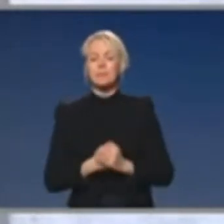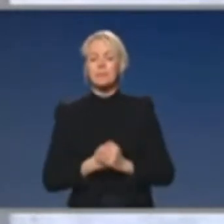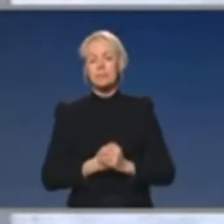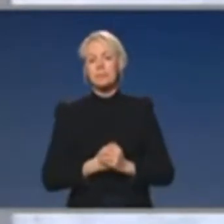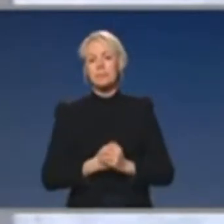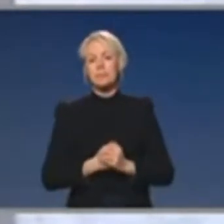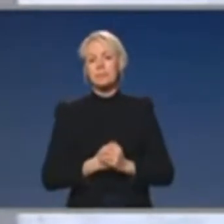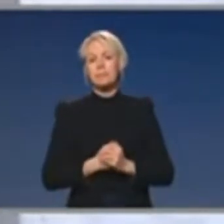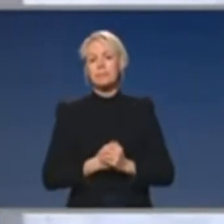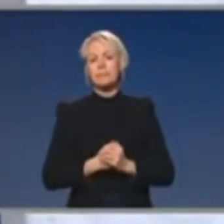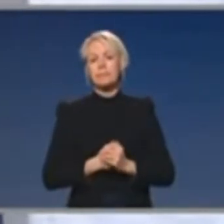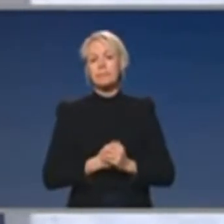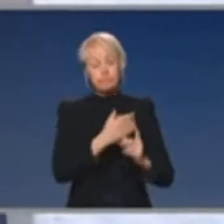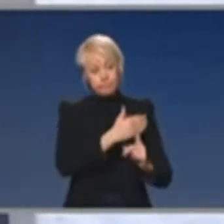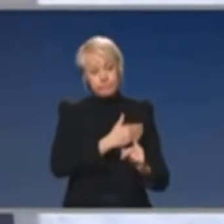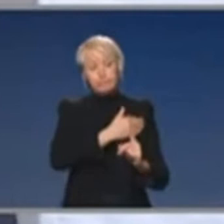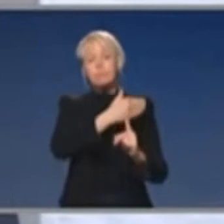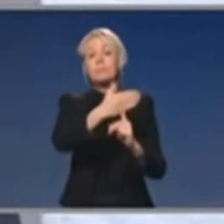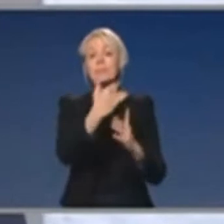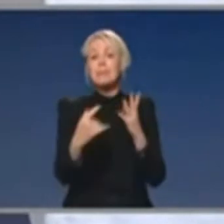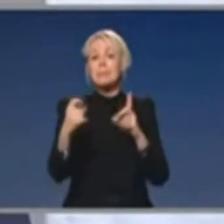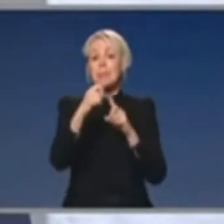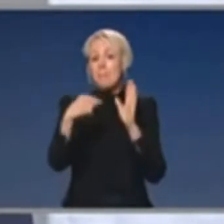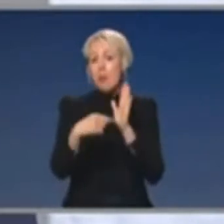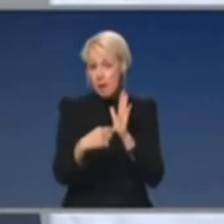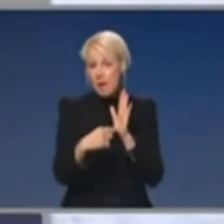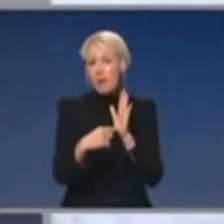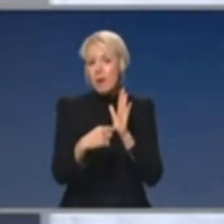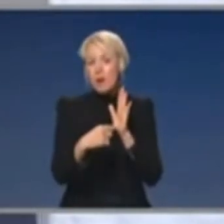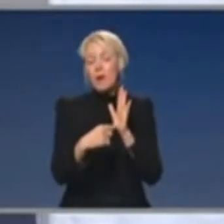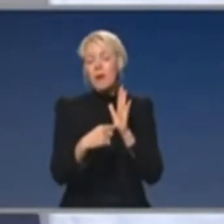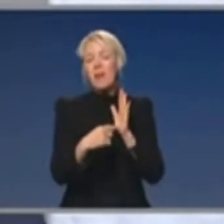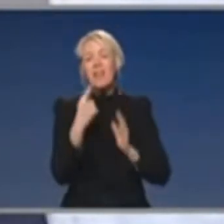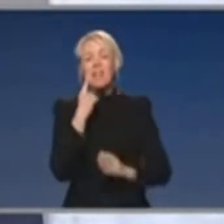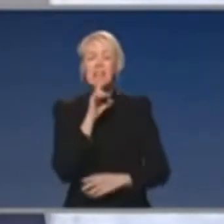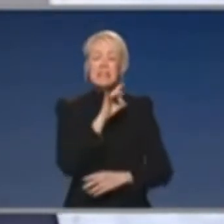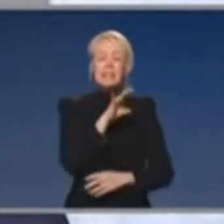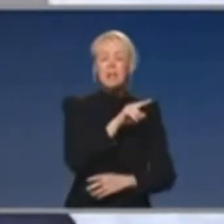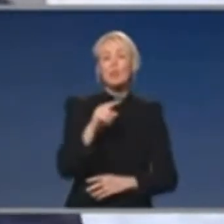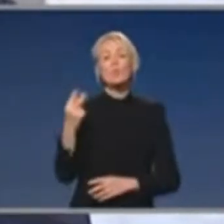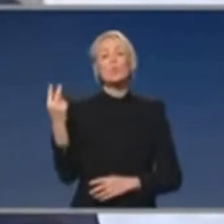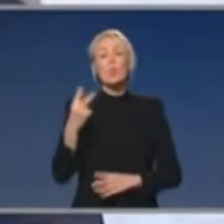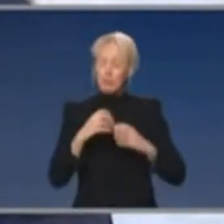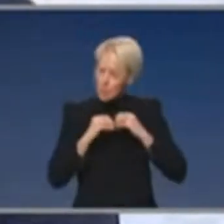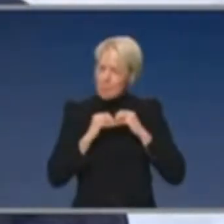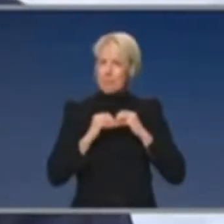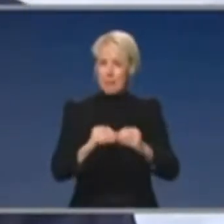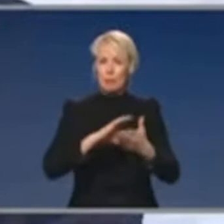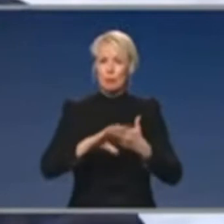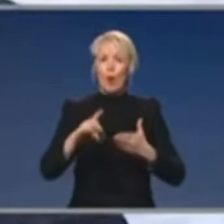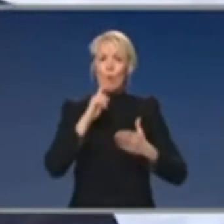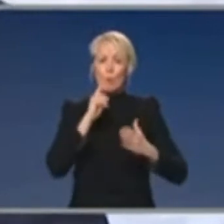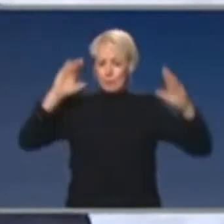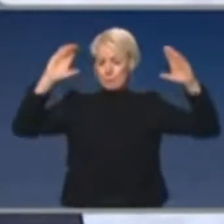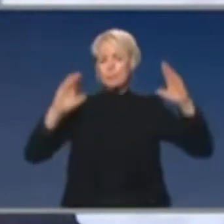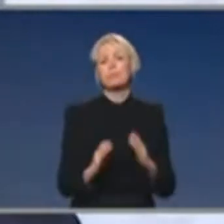through the September quarter is expected to be in the order of $10 to $12 billion, detracting some 2.5 percentage